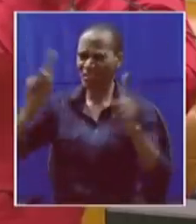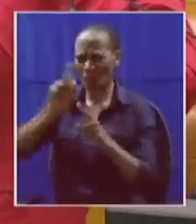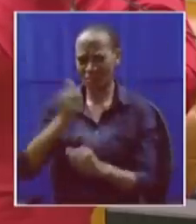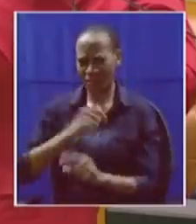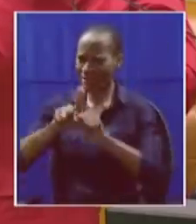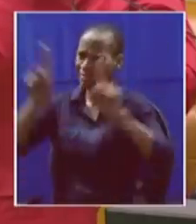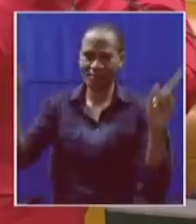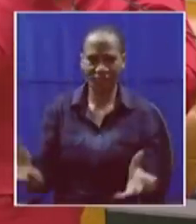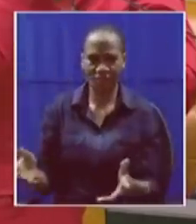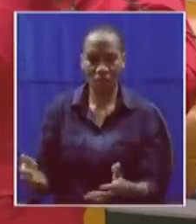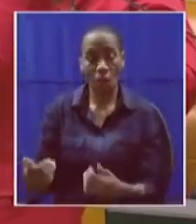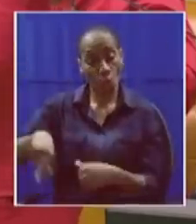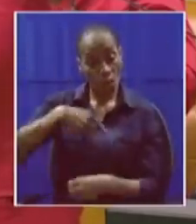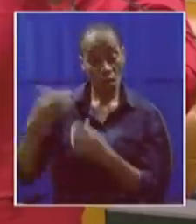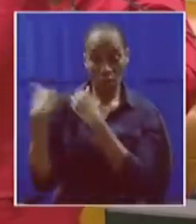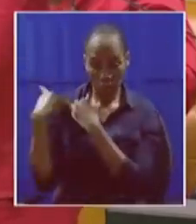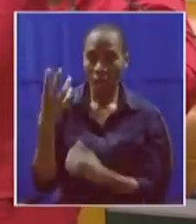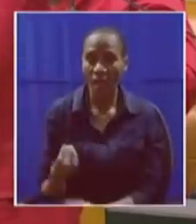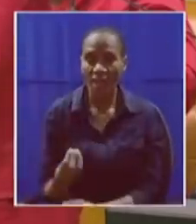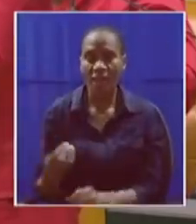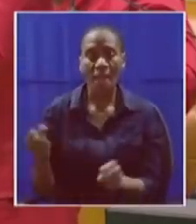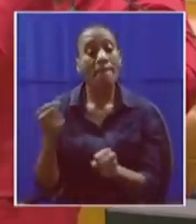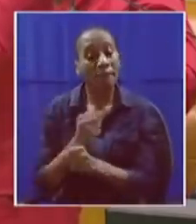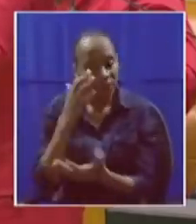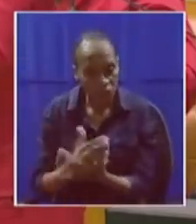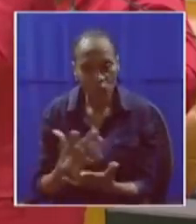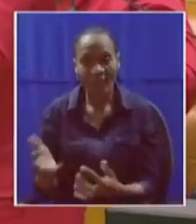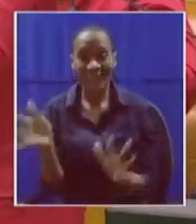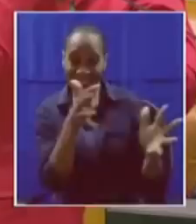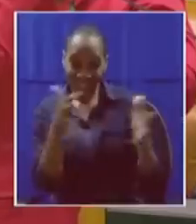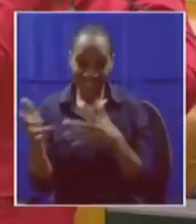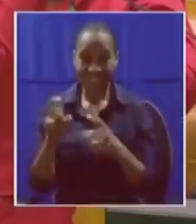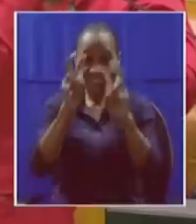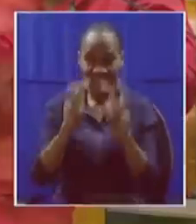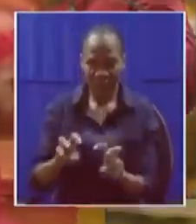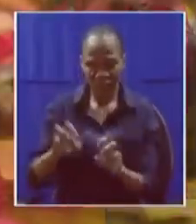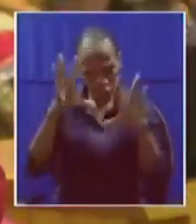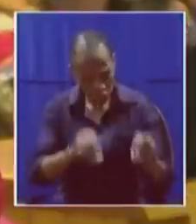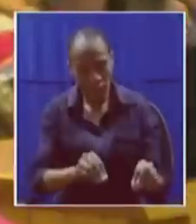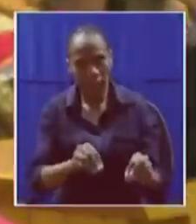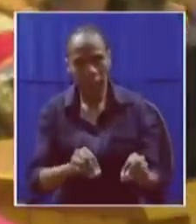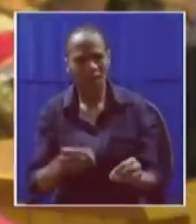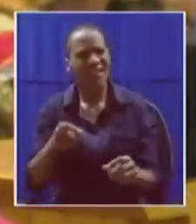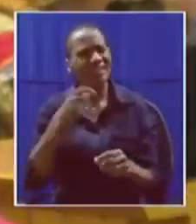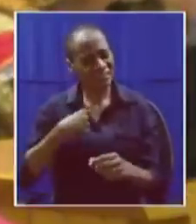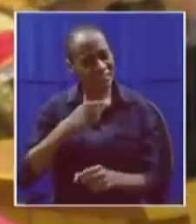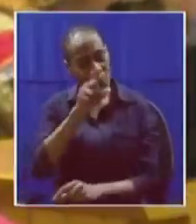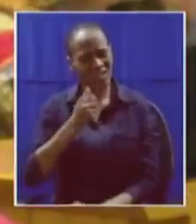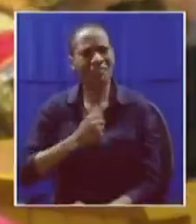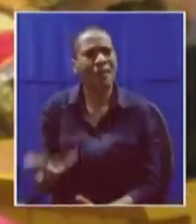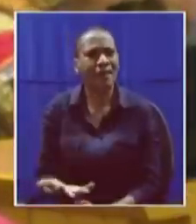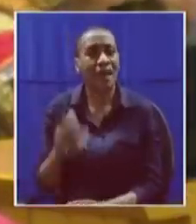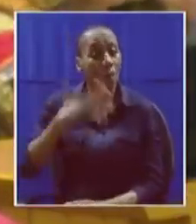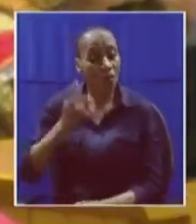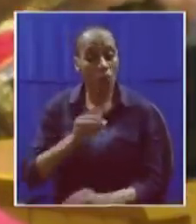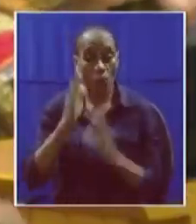Do we have an obligation to reduce carbon emissions or to increase them? What level are we going up or going down? That is the straightforward question. Honourable